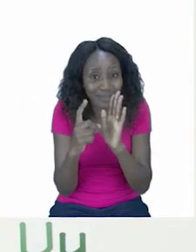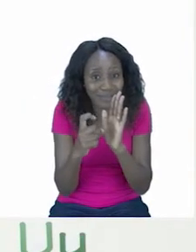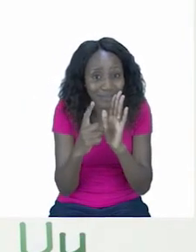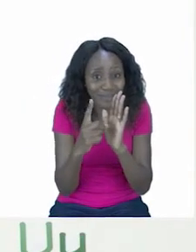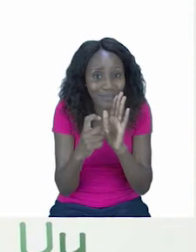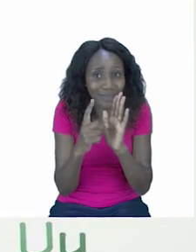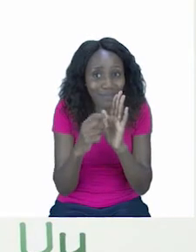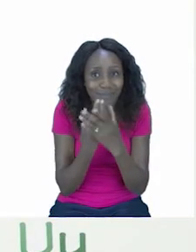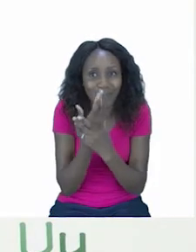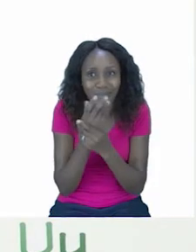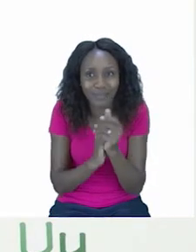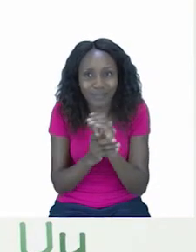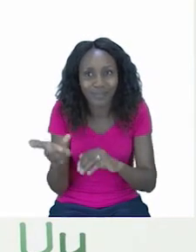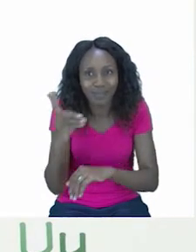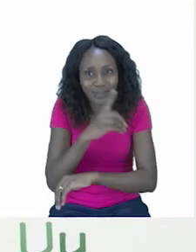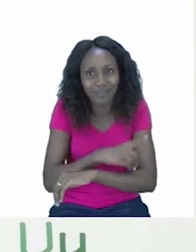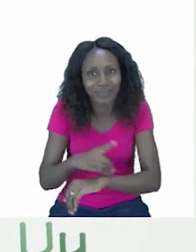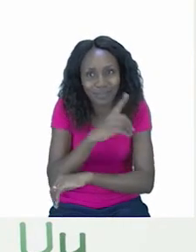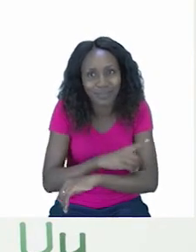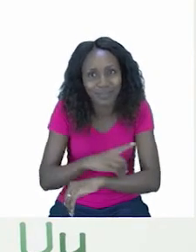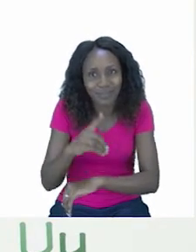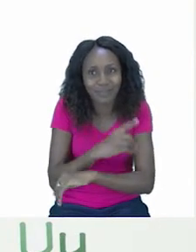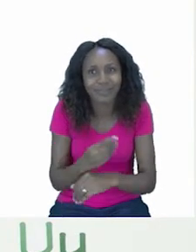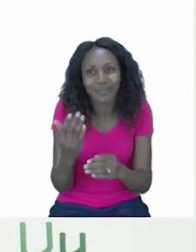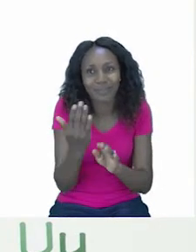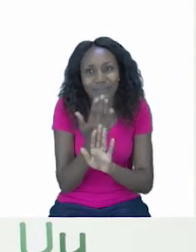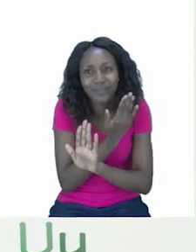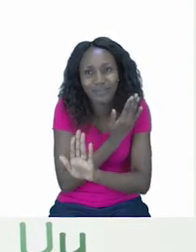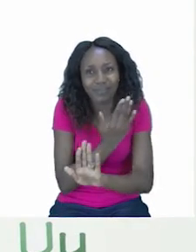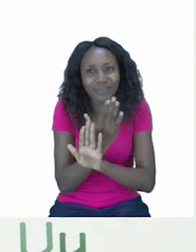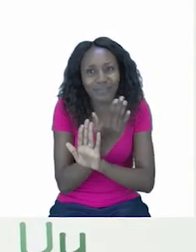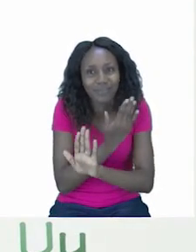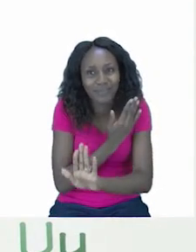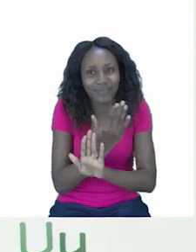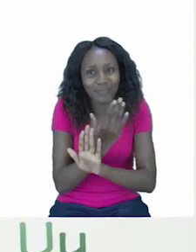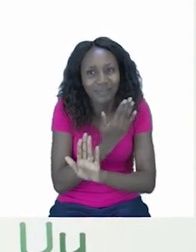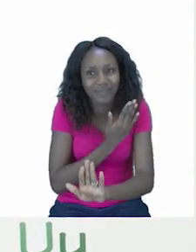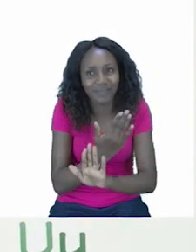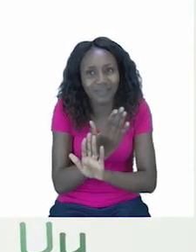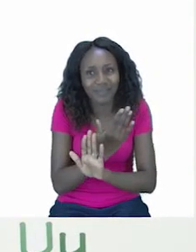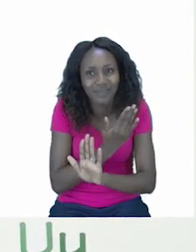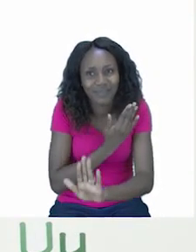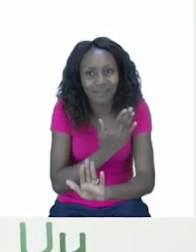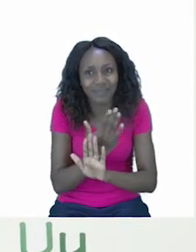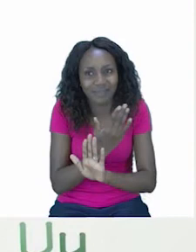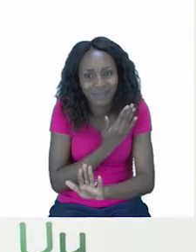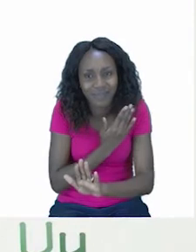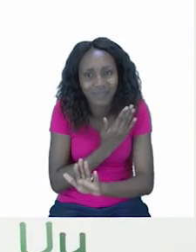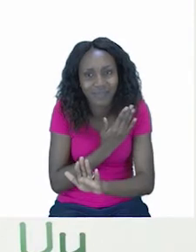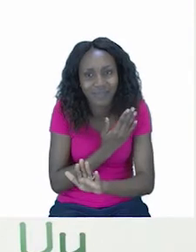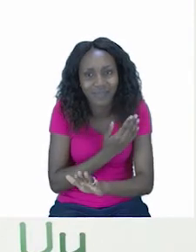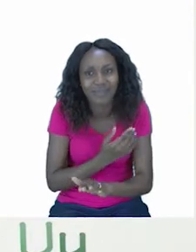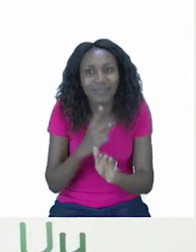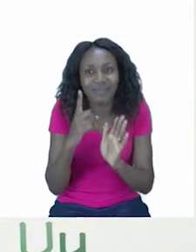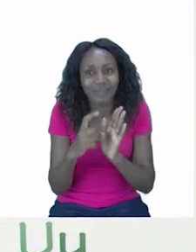Sanitize every day so the germs can stay away.